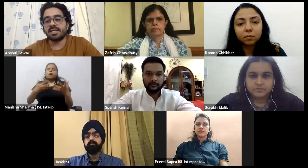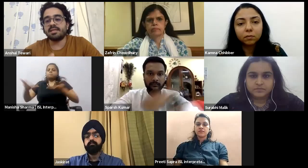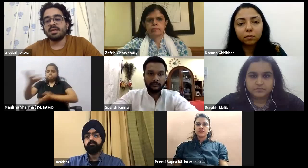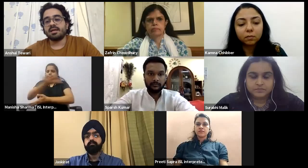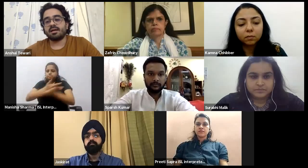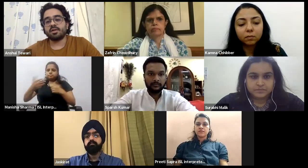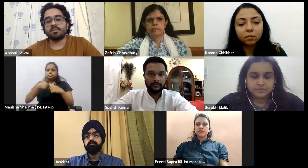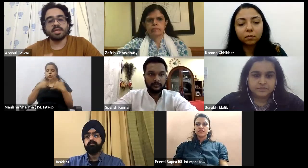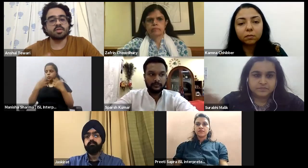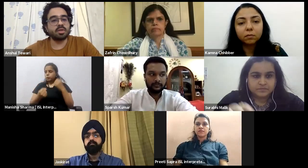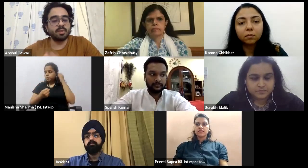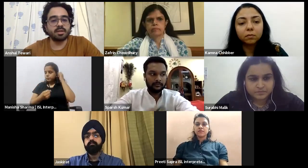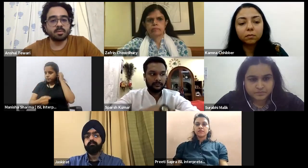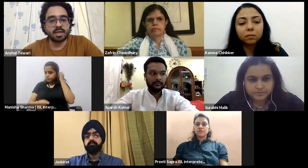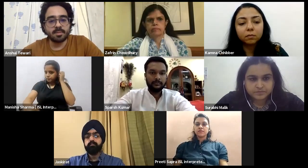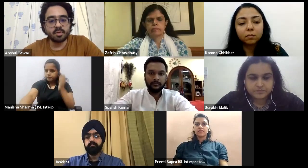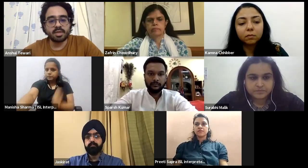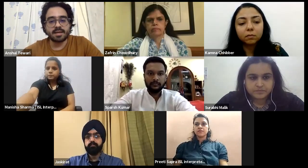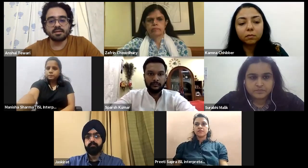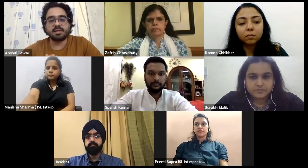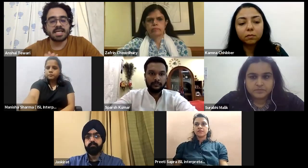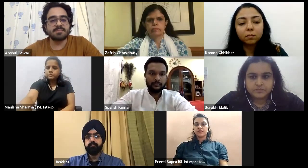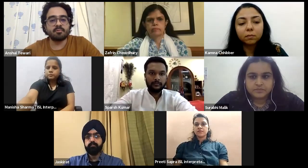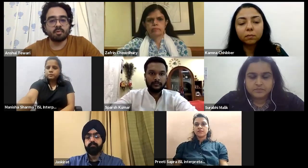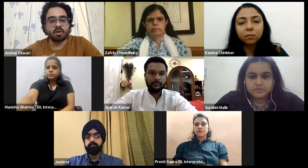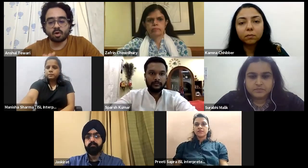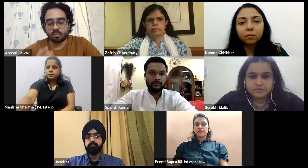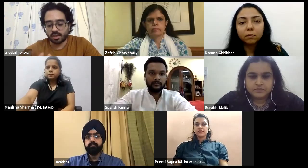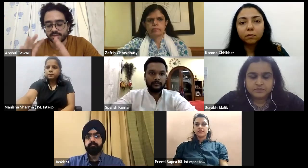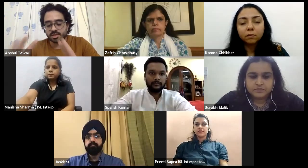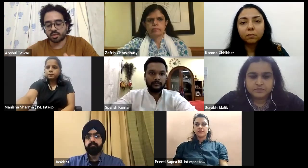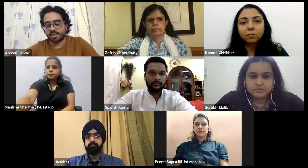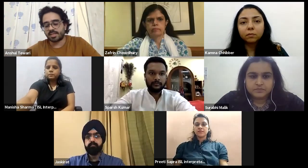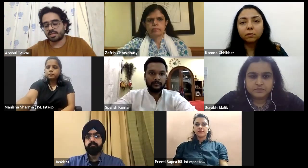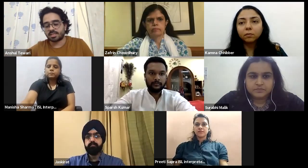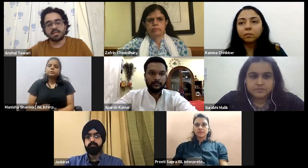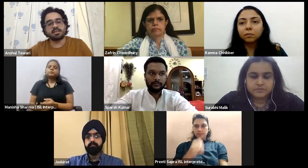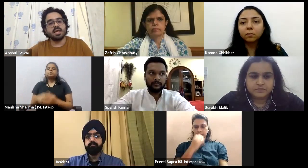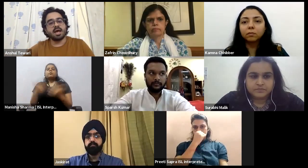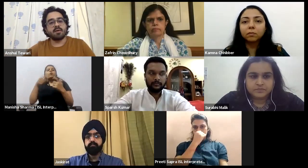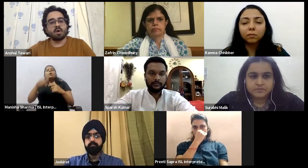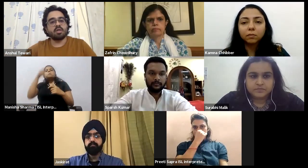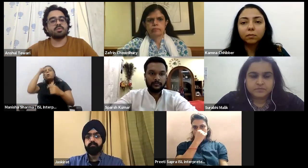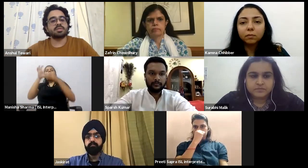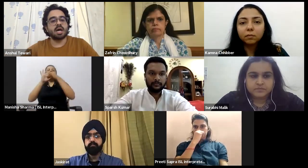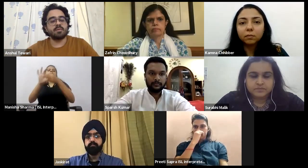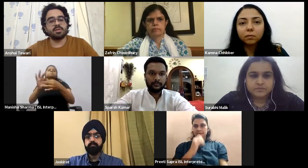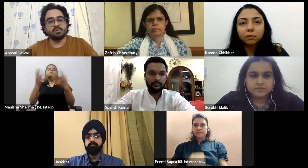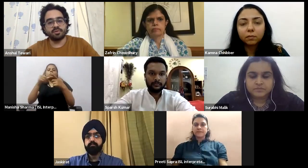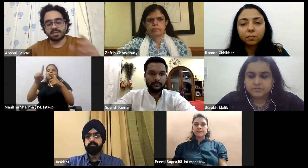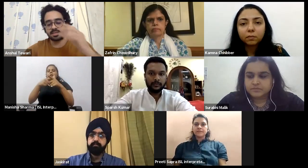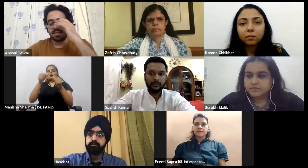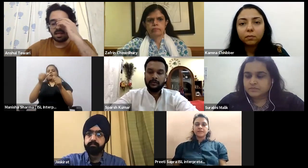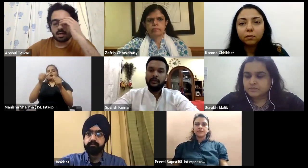just really make sure that we're able to get a grasp on what this issue is. And Jaskirat, I want to start with